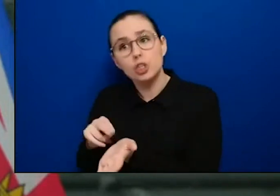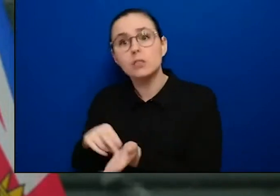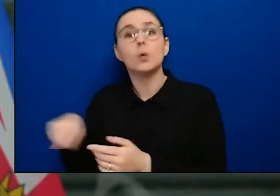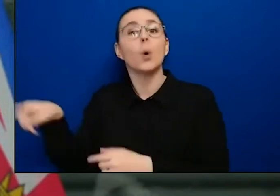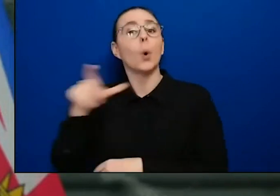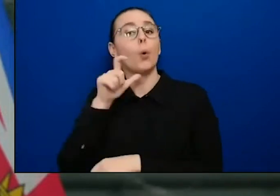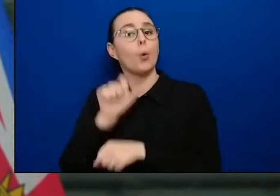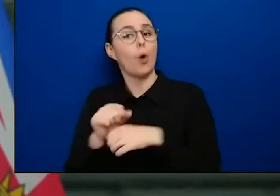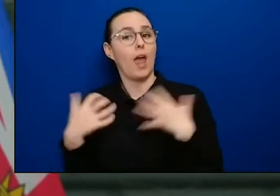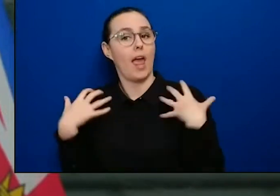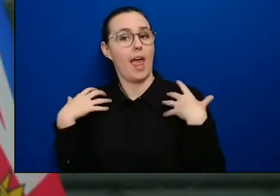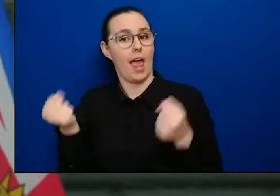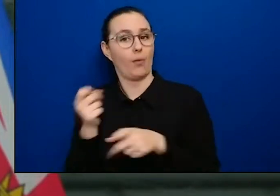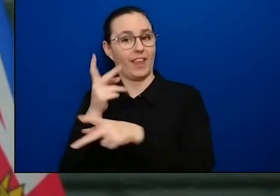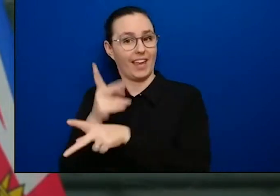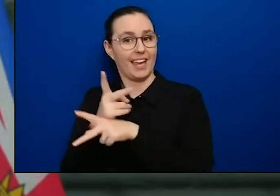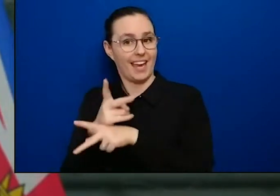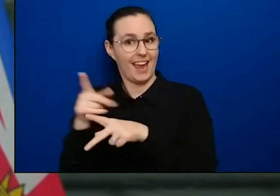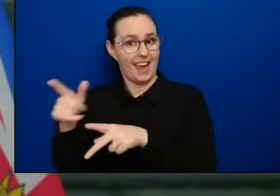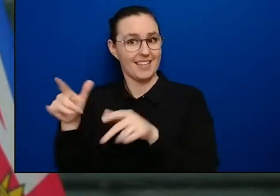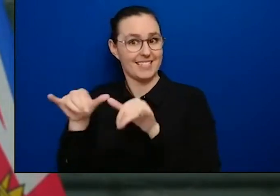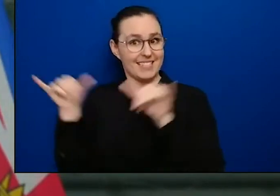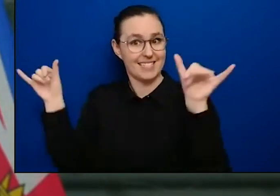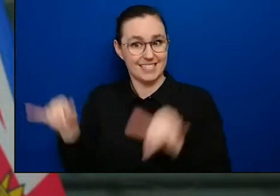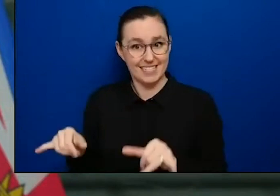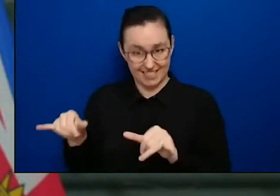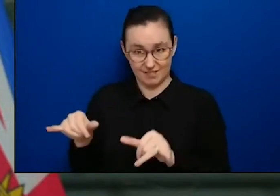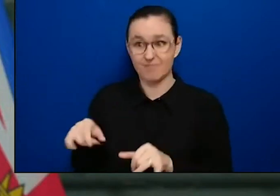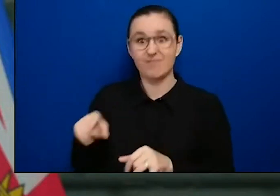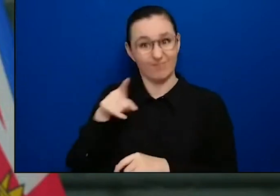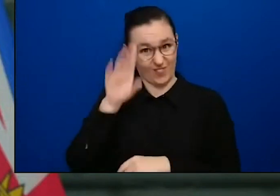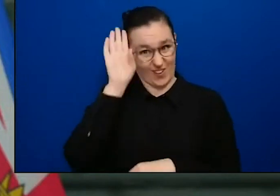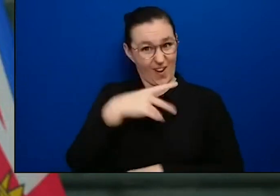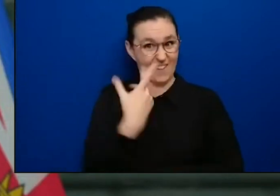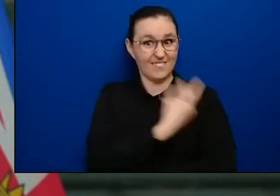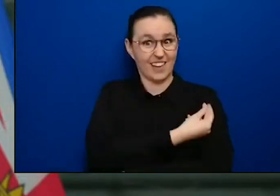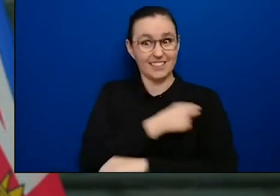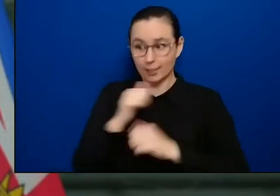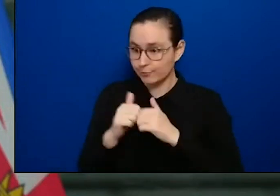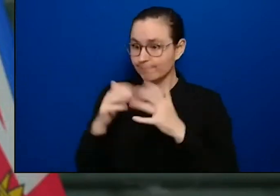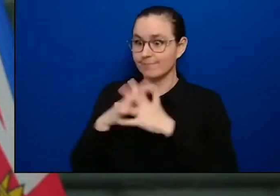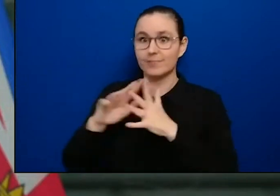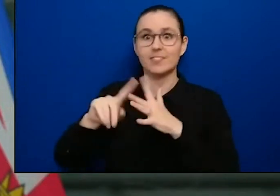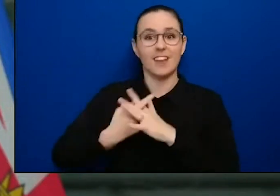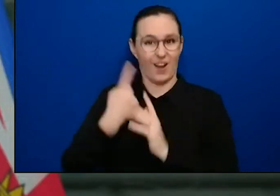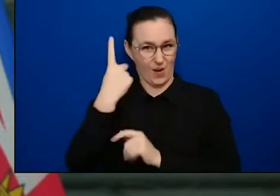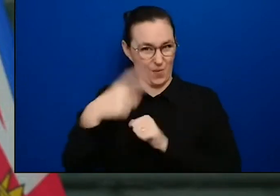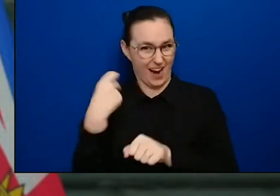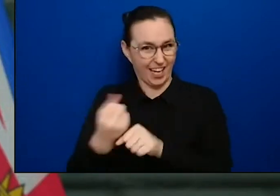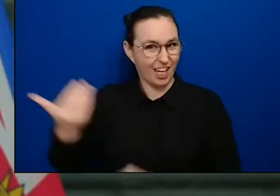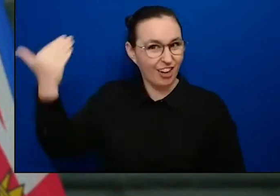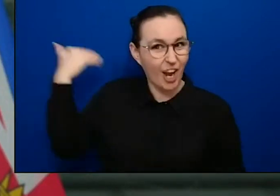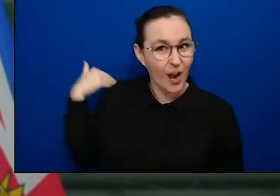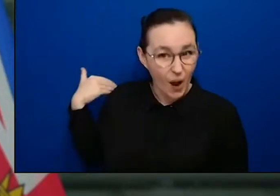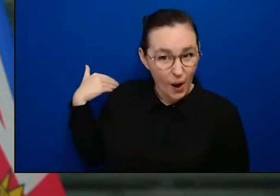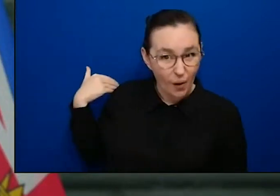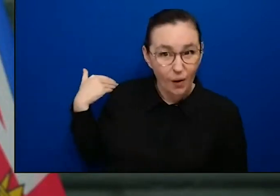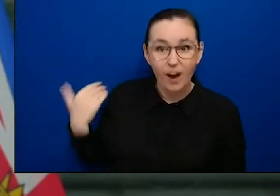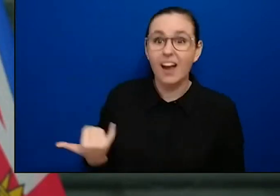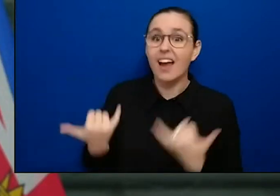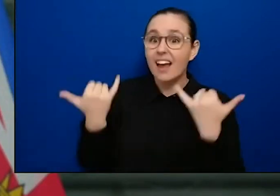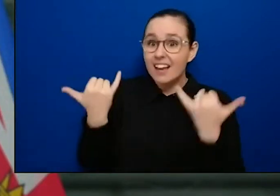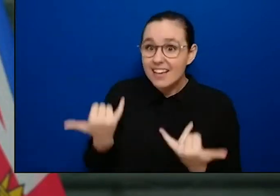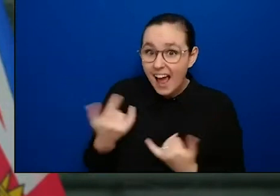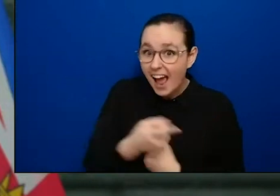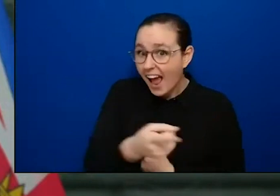when this vaccination campaign started about a year ago. We need you back now. We can use you in our clinics across